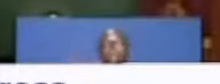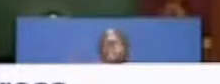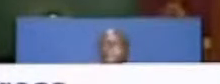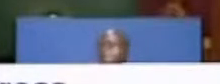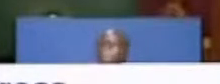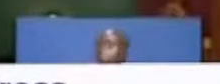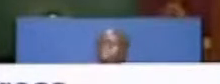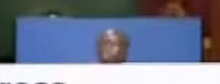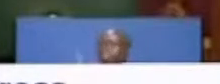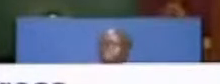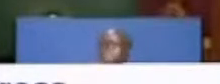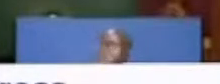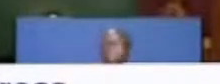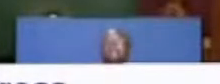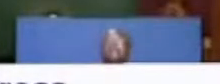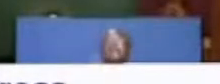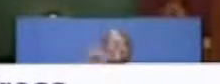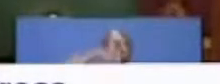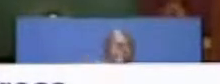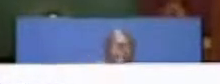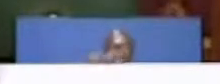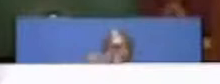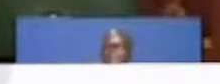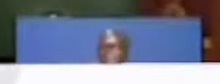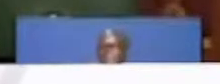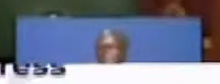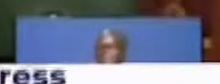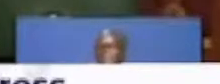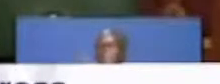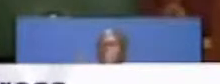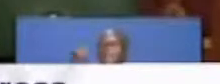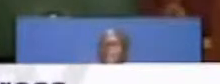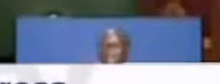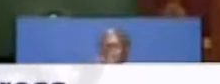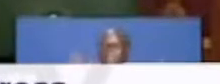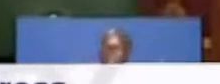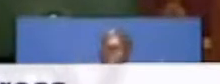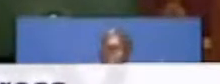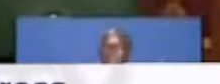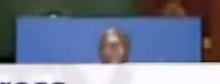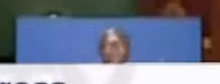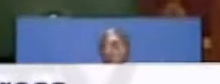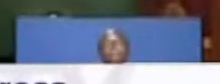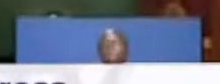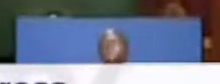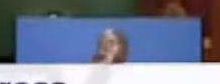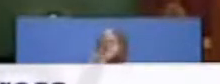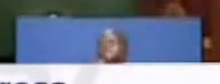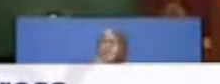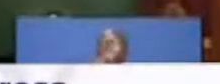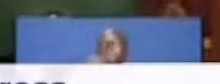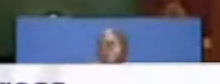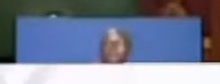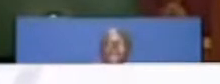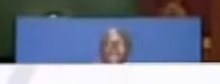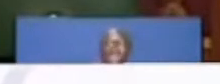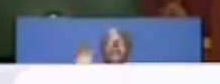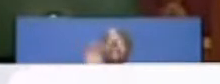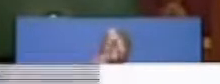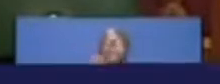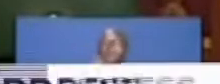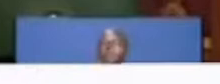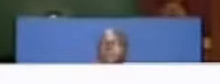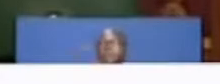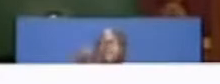services. This in turn saved Kenyan households approximately 54.9 billion in financial